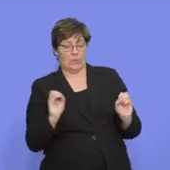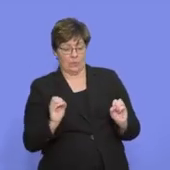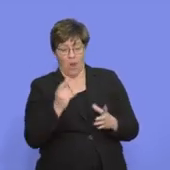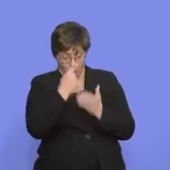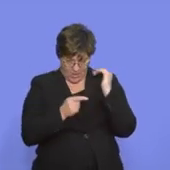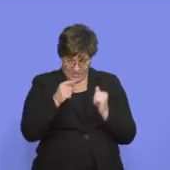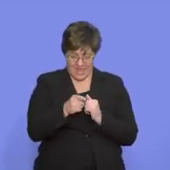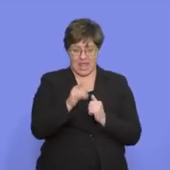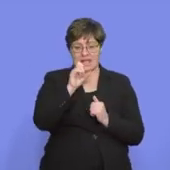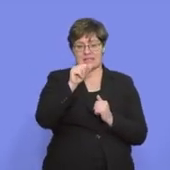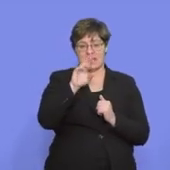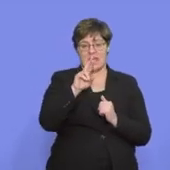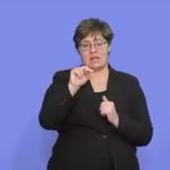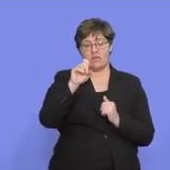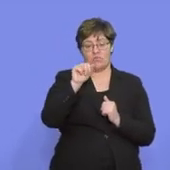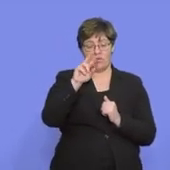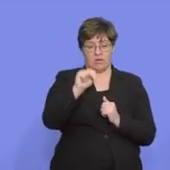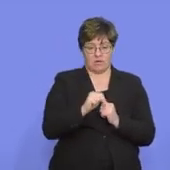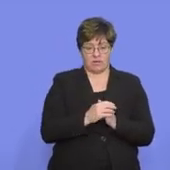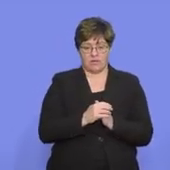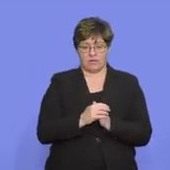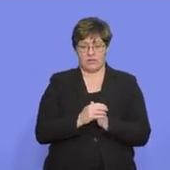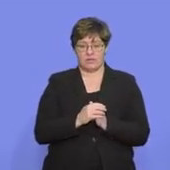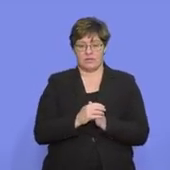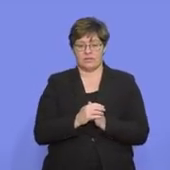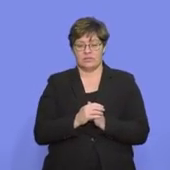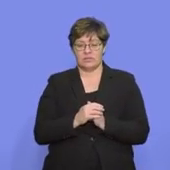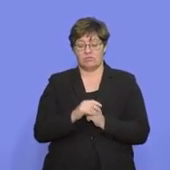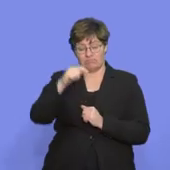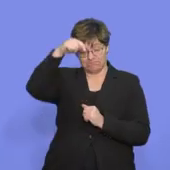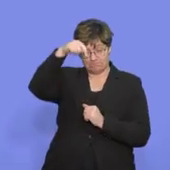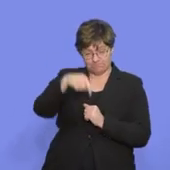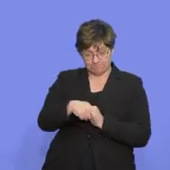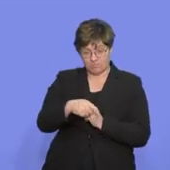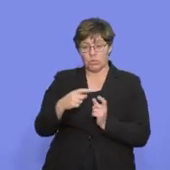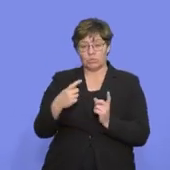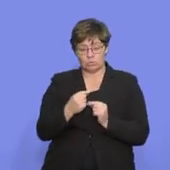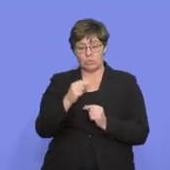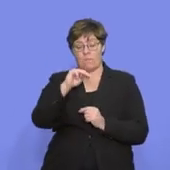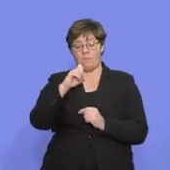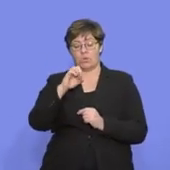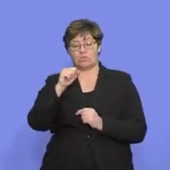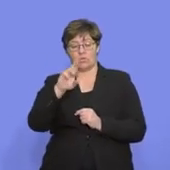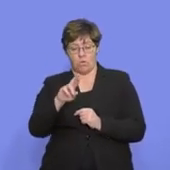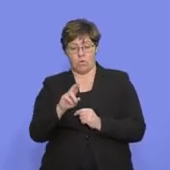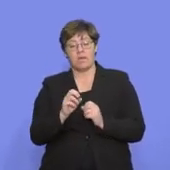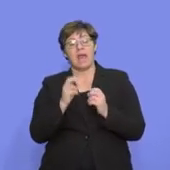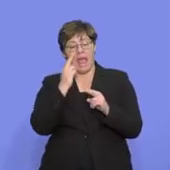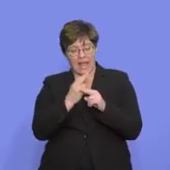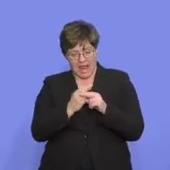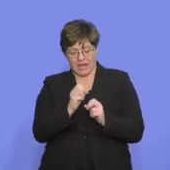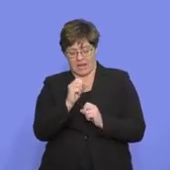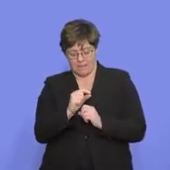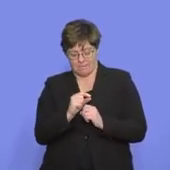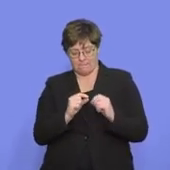The impulse will be moving right down towards the motor neuron. There will once again be a synaptic gap.